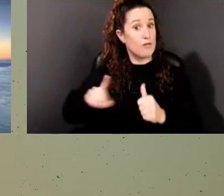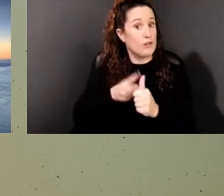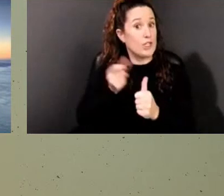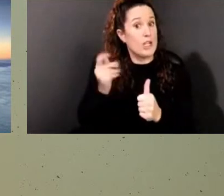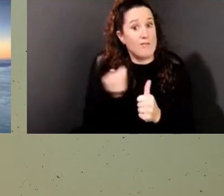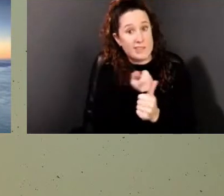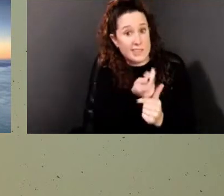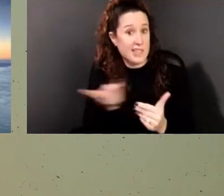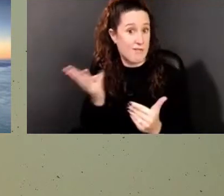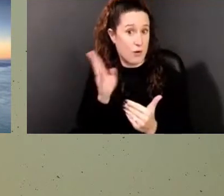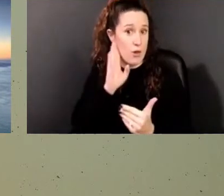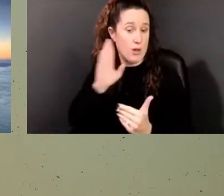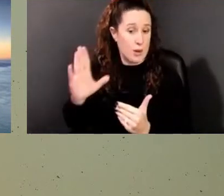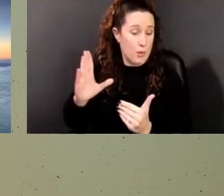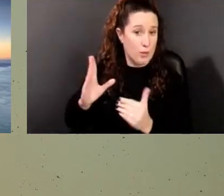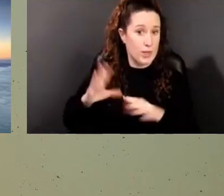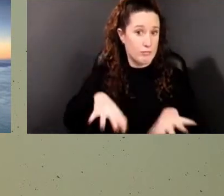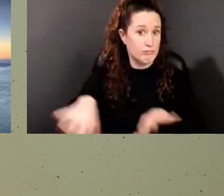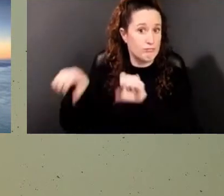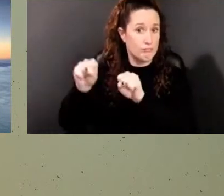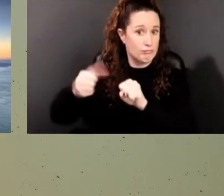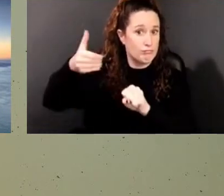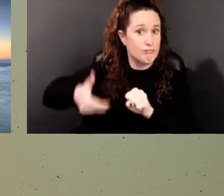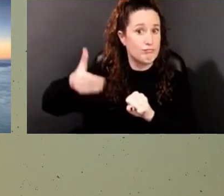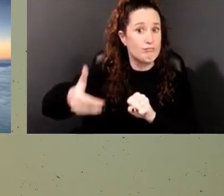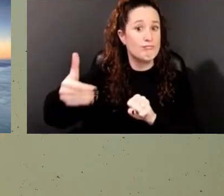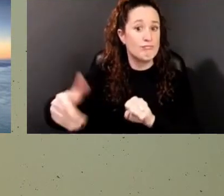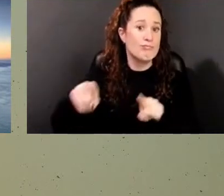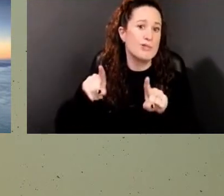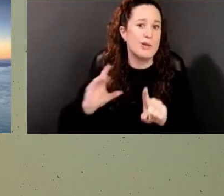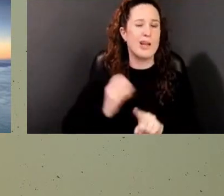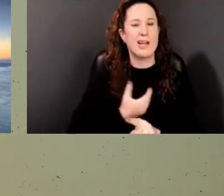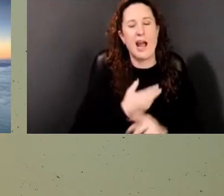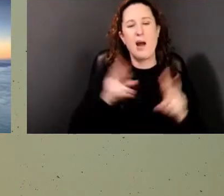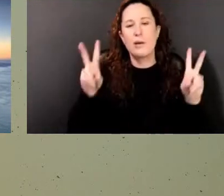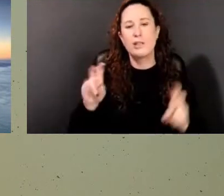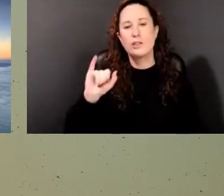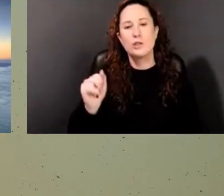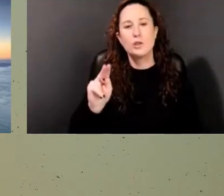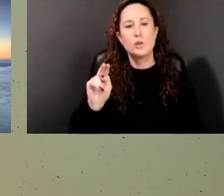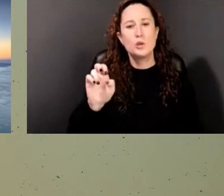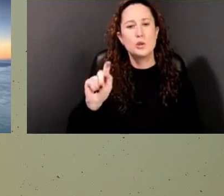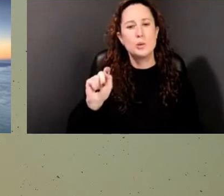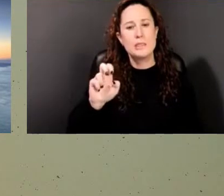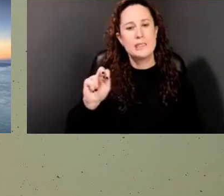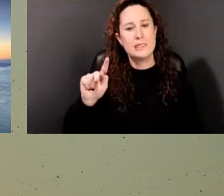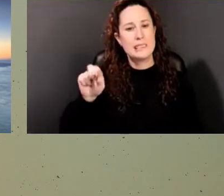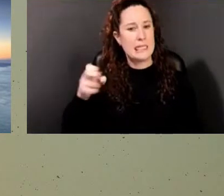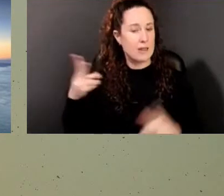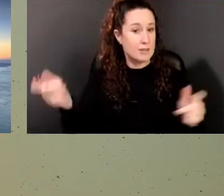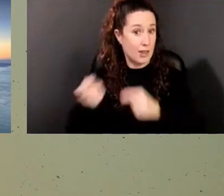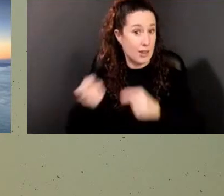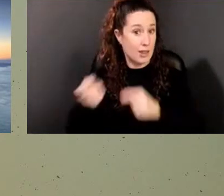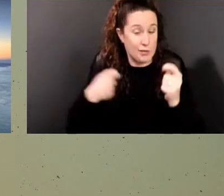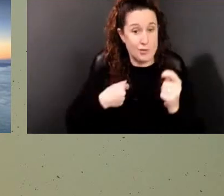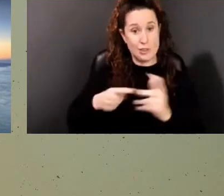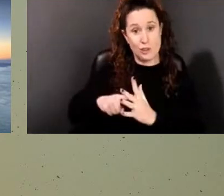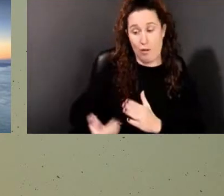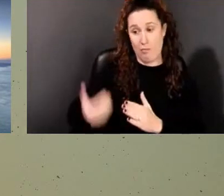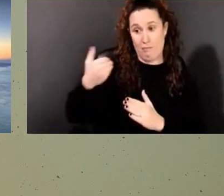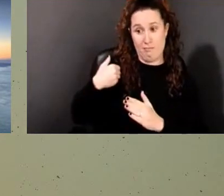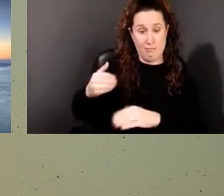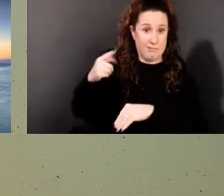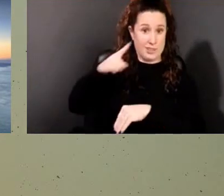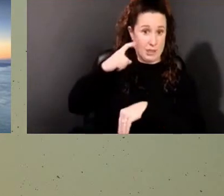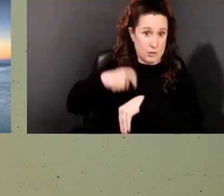we committed to have as part of our Juneteenth celebration earlier this year, and in conjunction with the Heritage Commission and